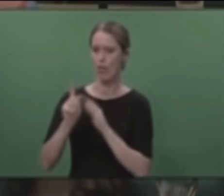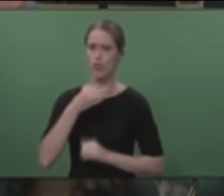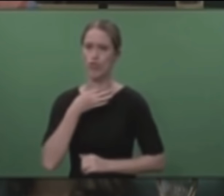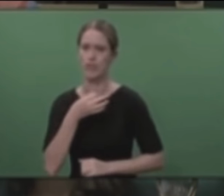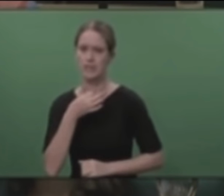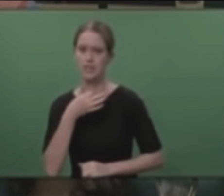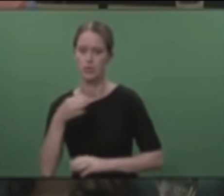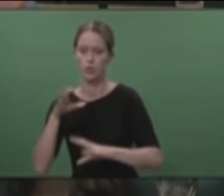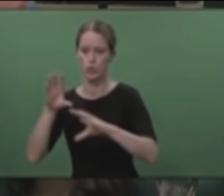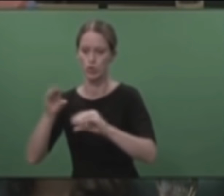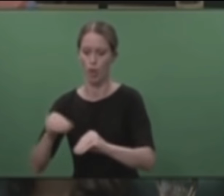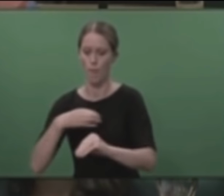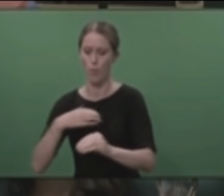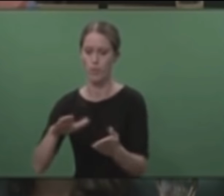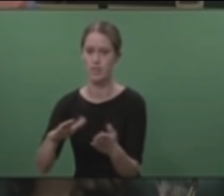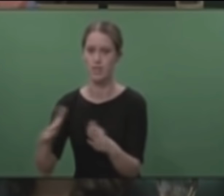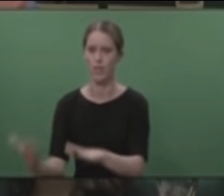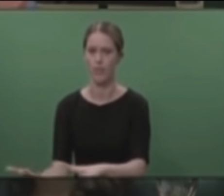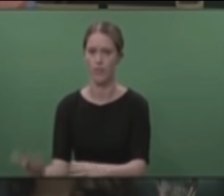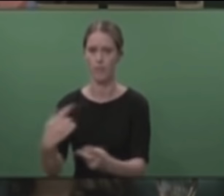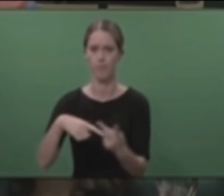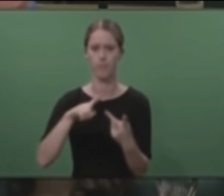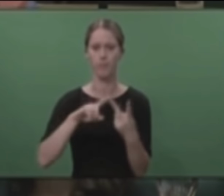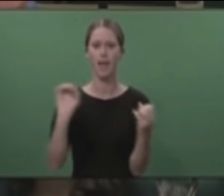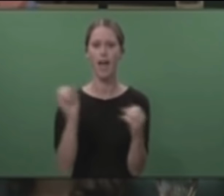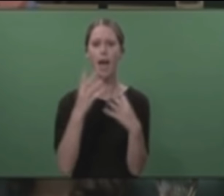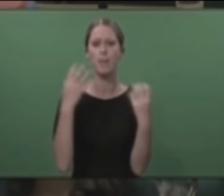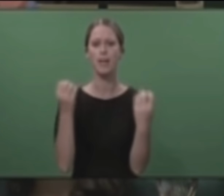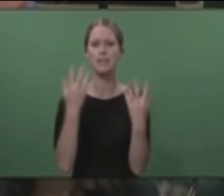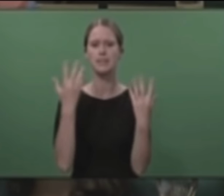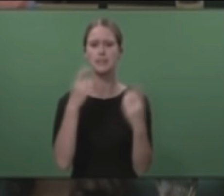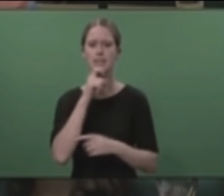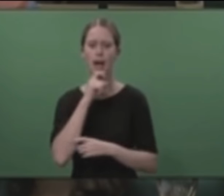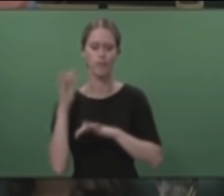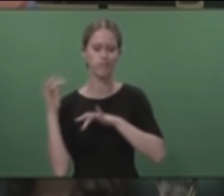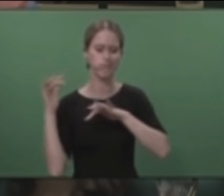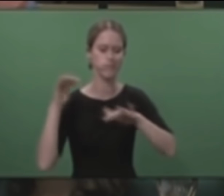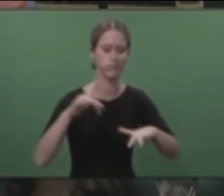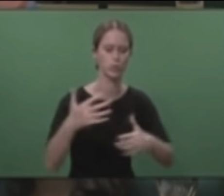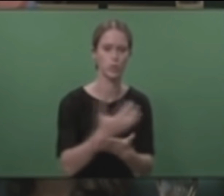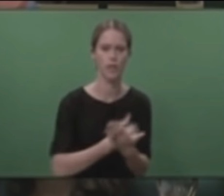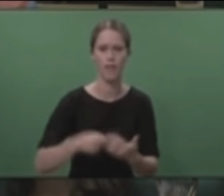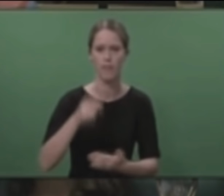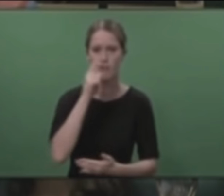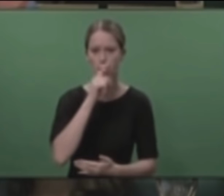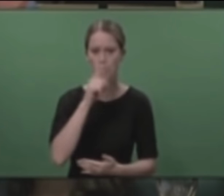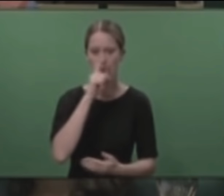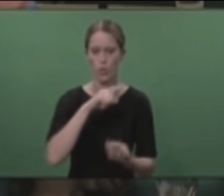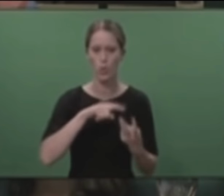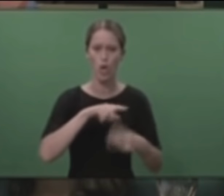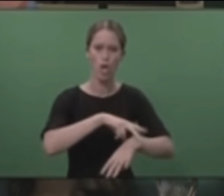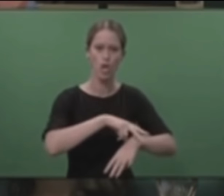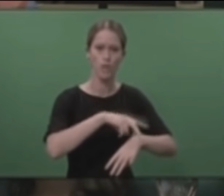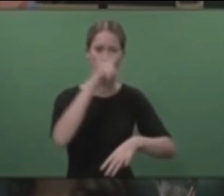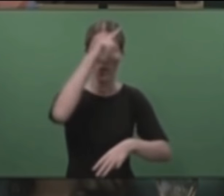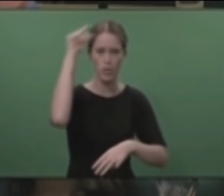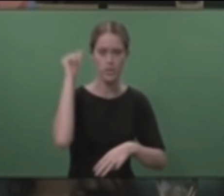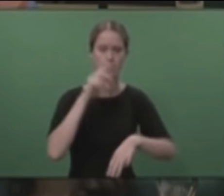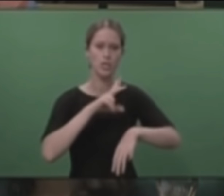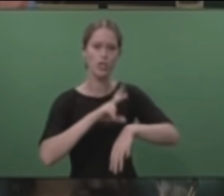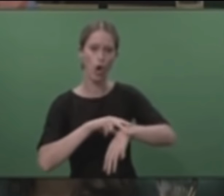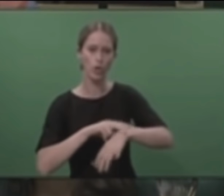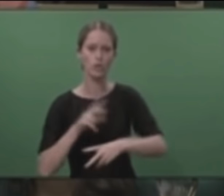to prevent further deaths, to all the ambulance paramedics who rushed to save lives, to all the nurses, doctors